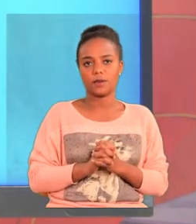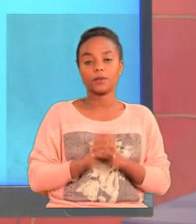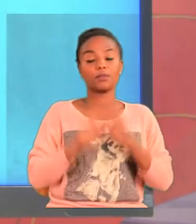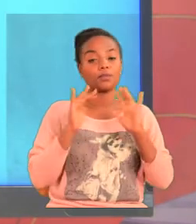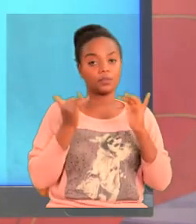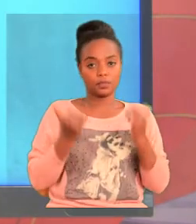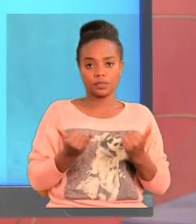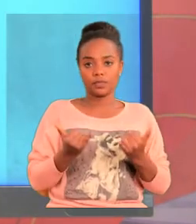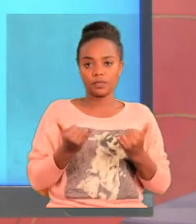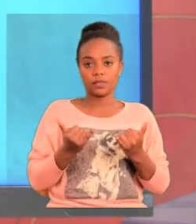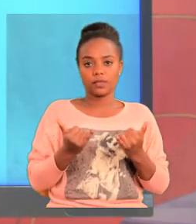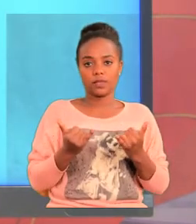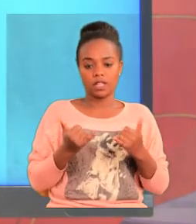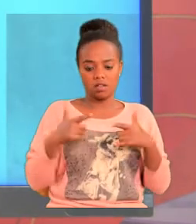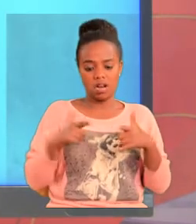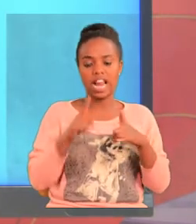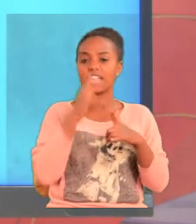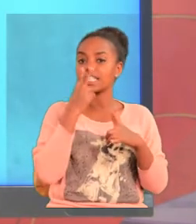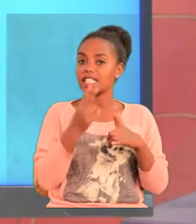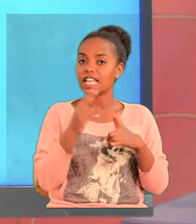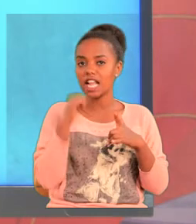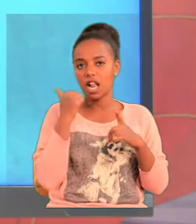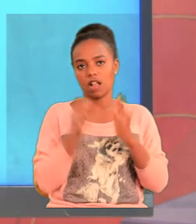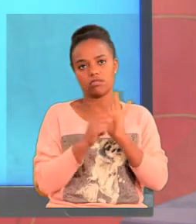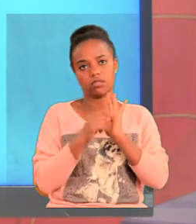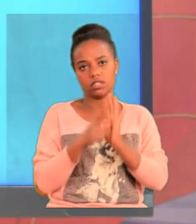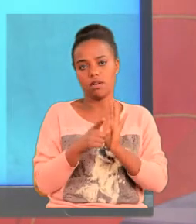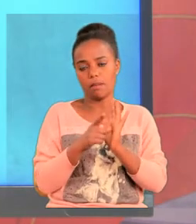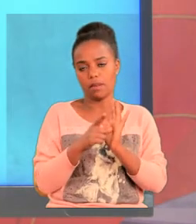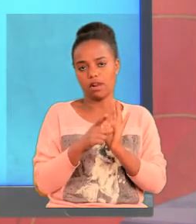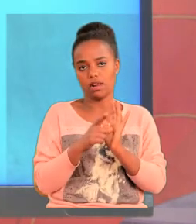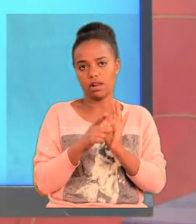Now, let's see another example.